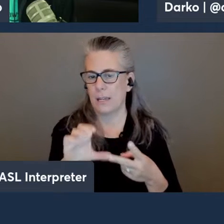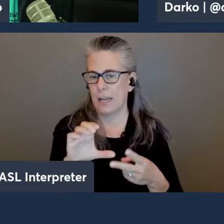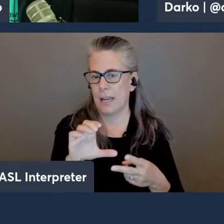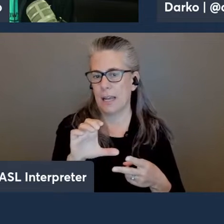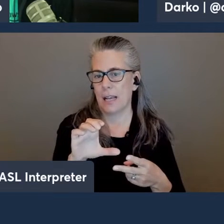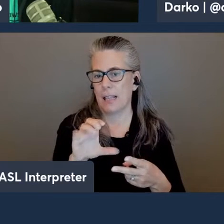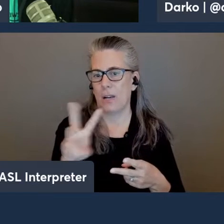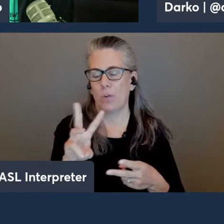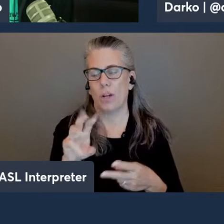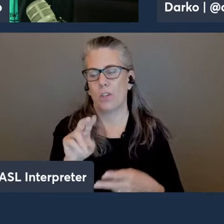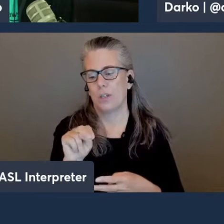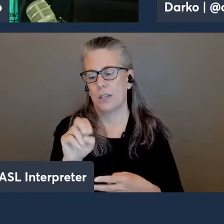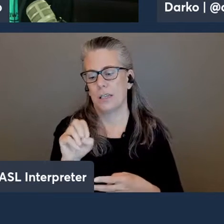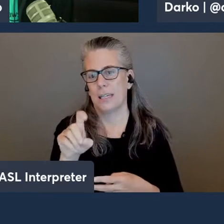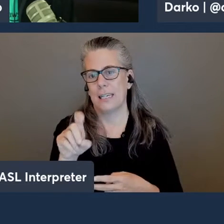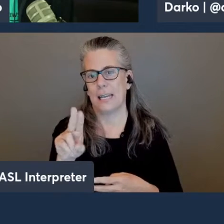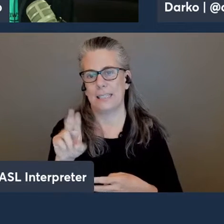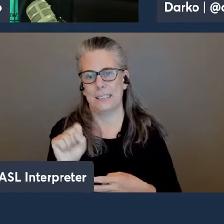Where do you join us from?